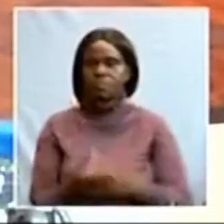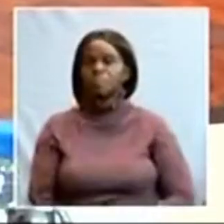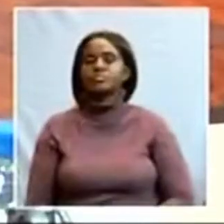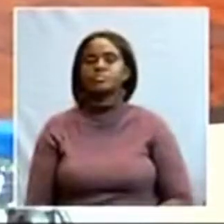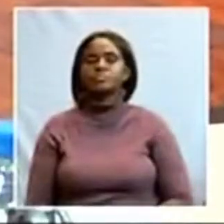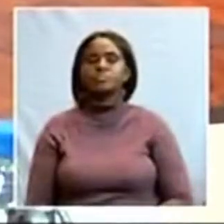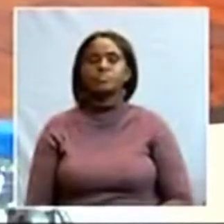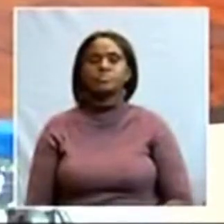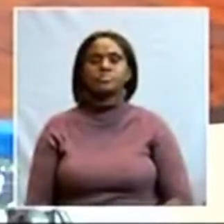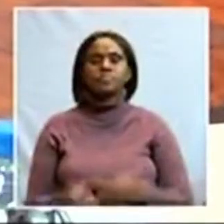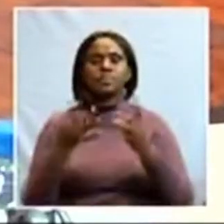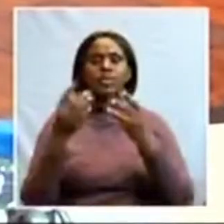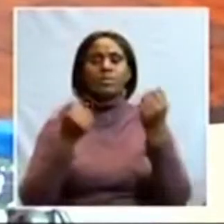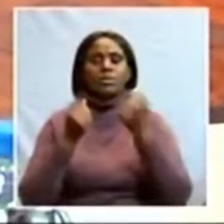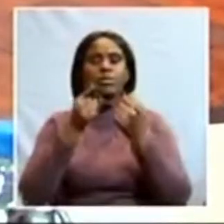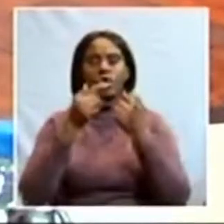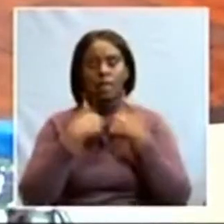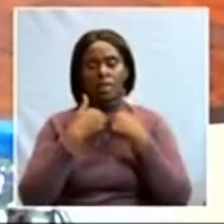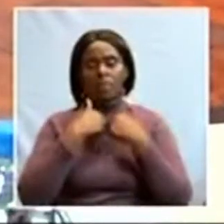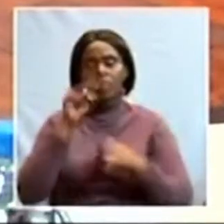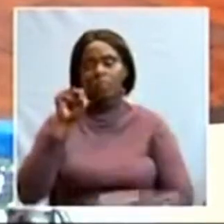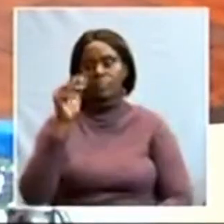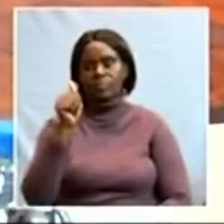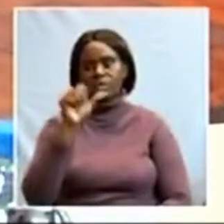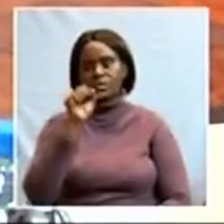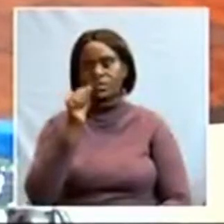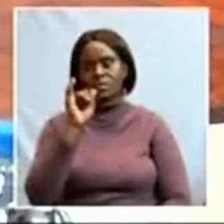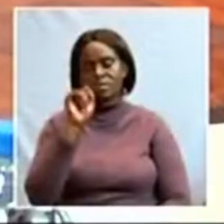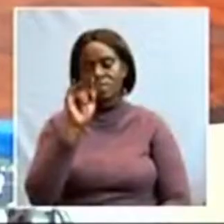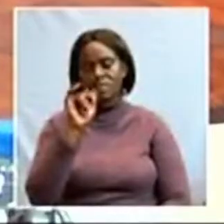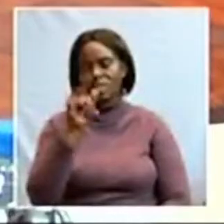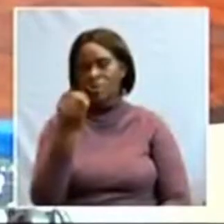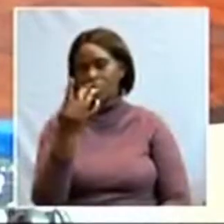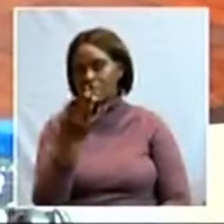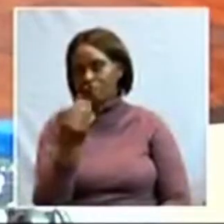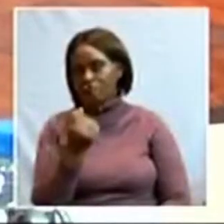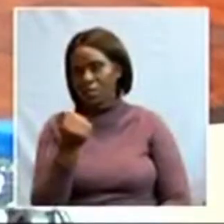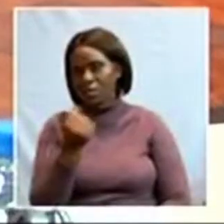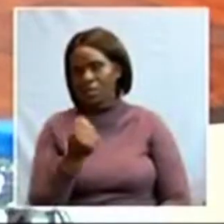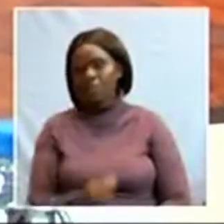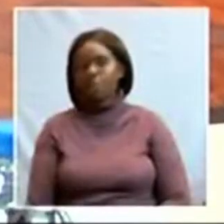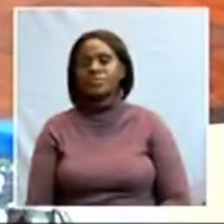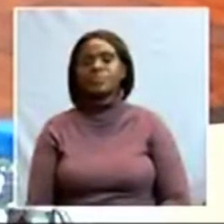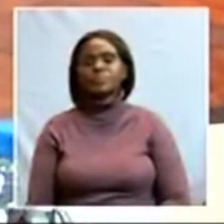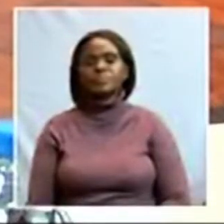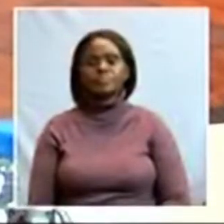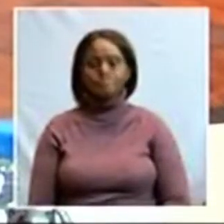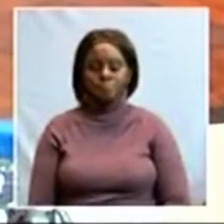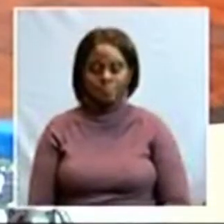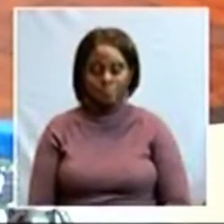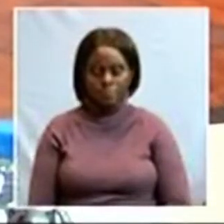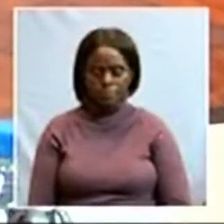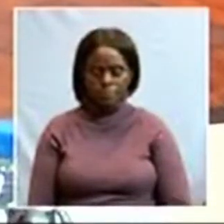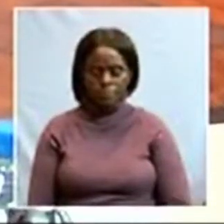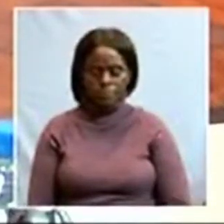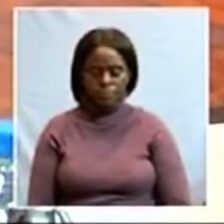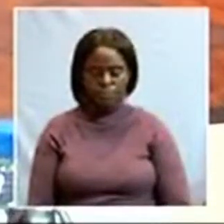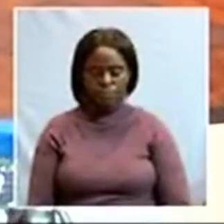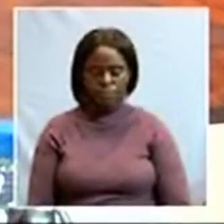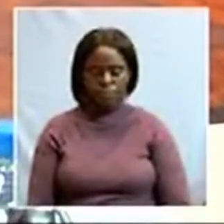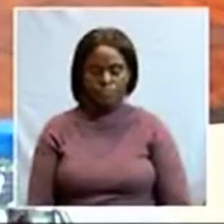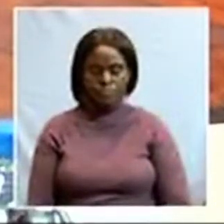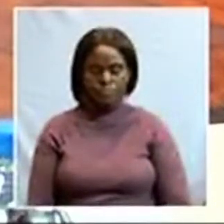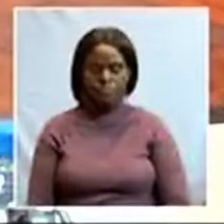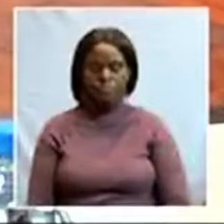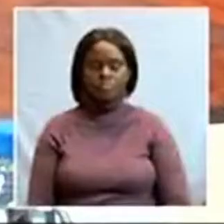How many vehicles do you have at Masaiti Town Council? Currently,